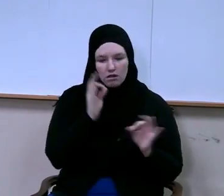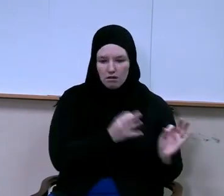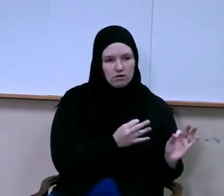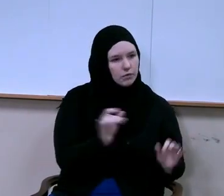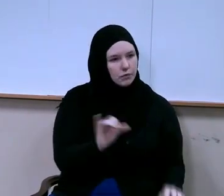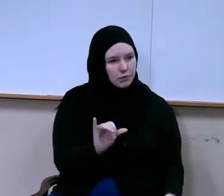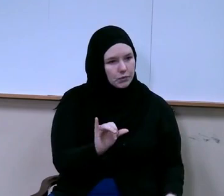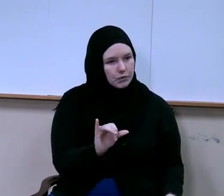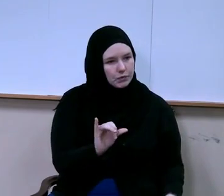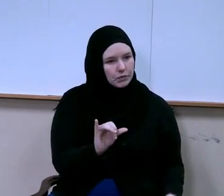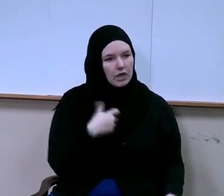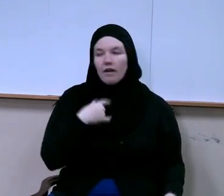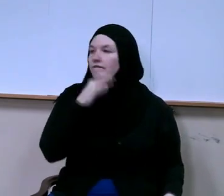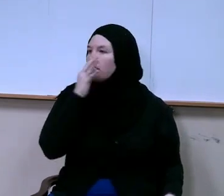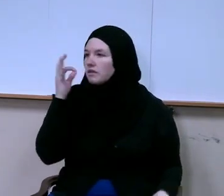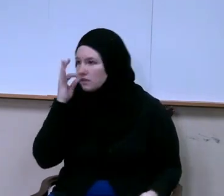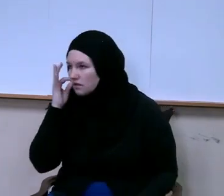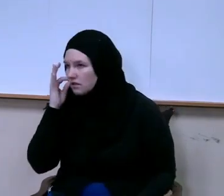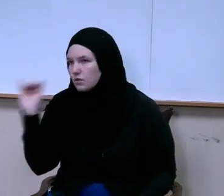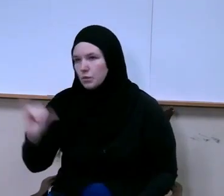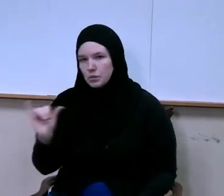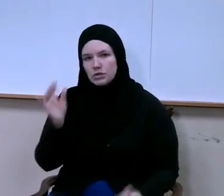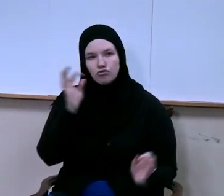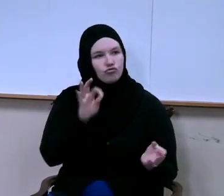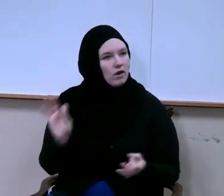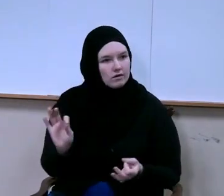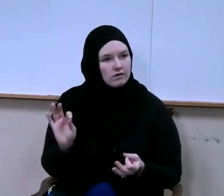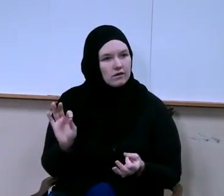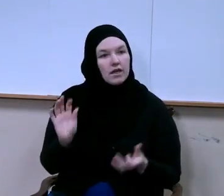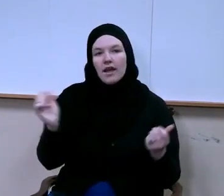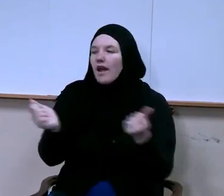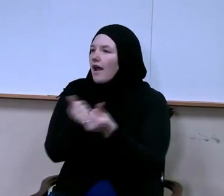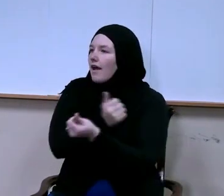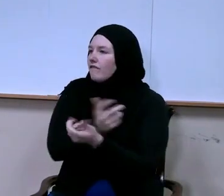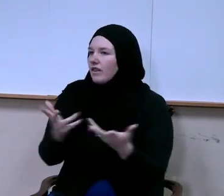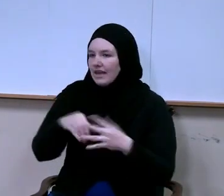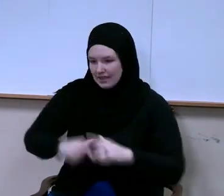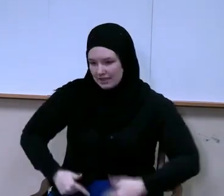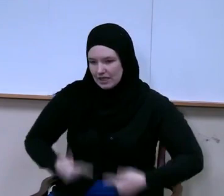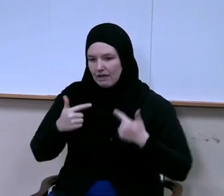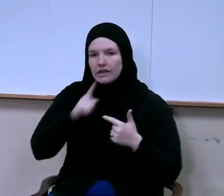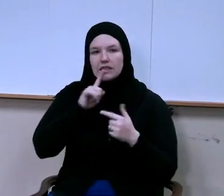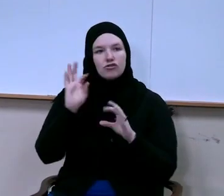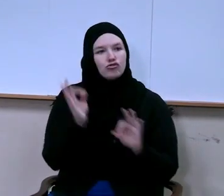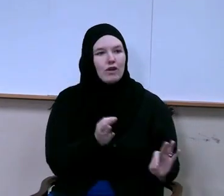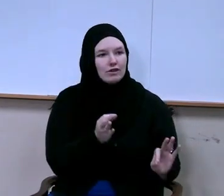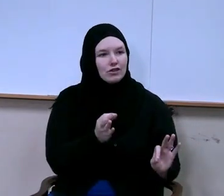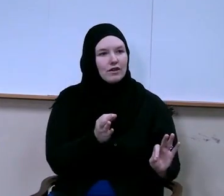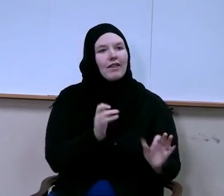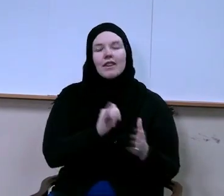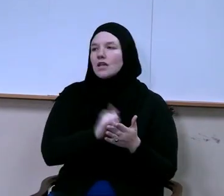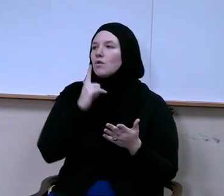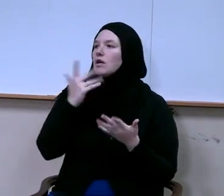distracted. Even in our fasting, we get distracted. In everything in this life is a distraction. And that's why there